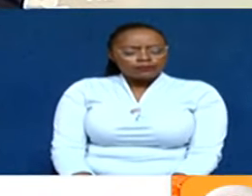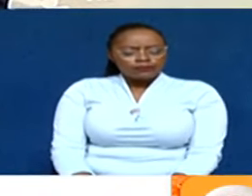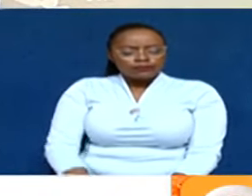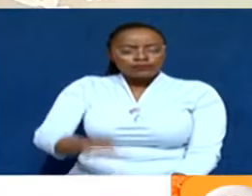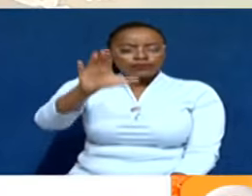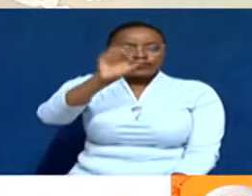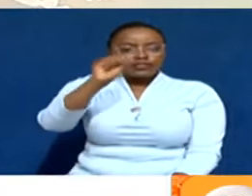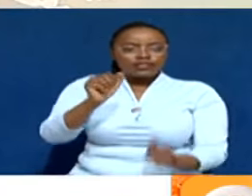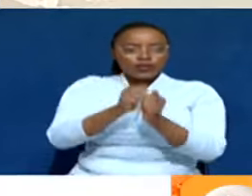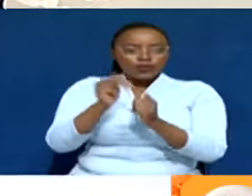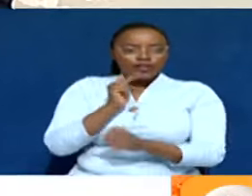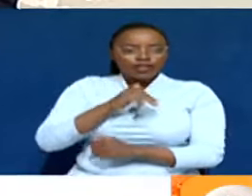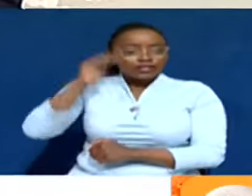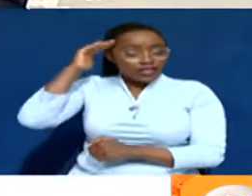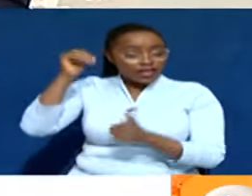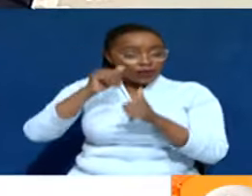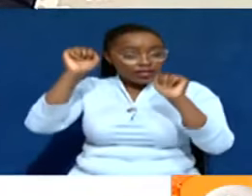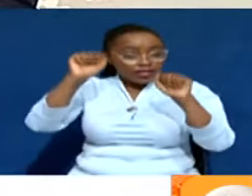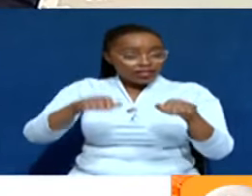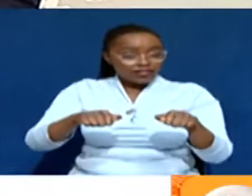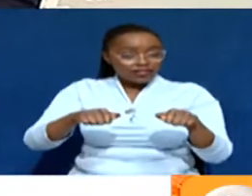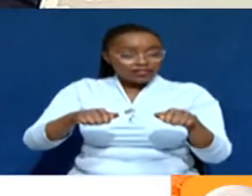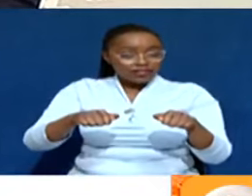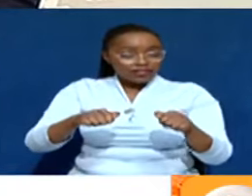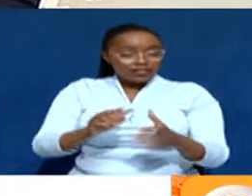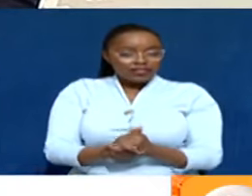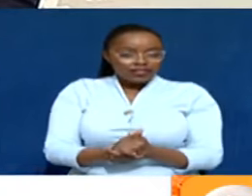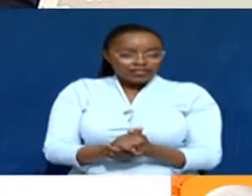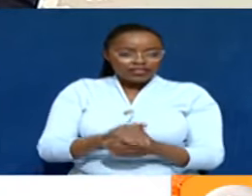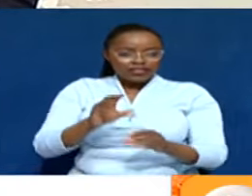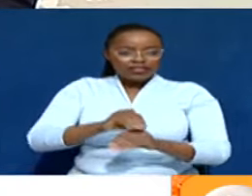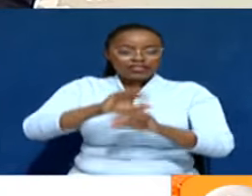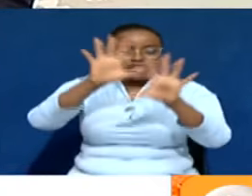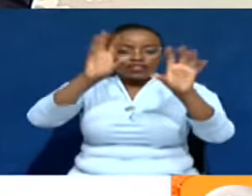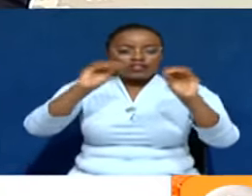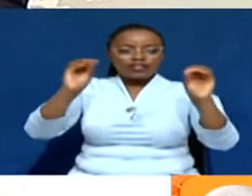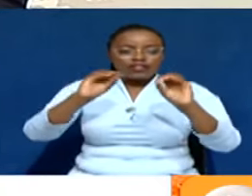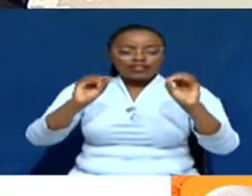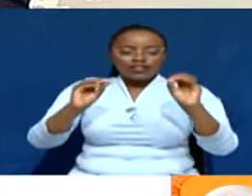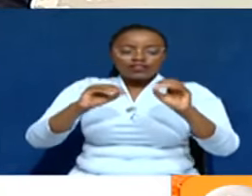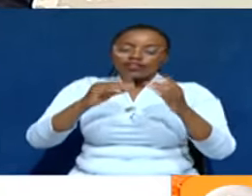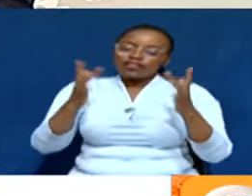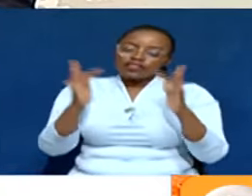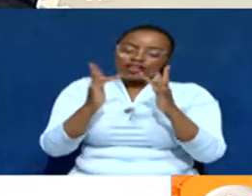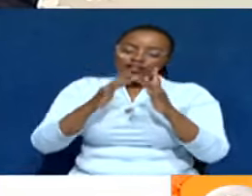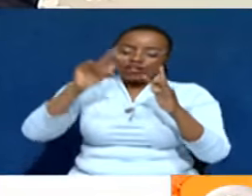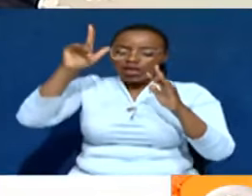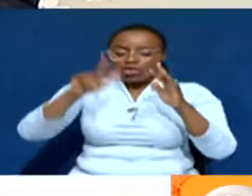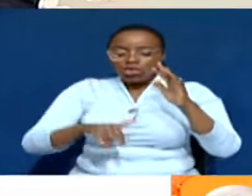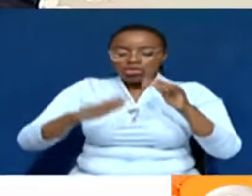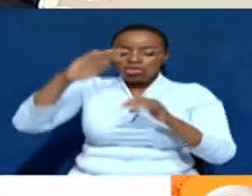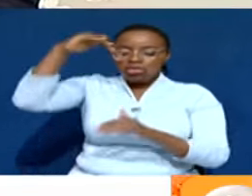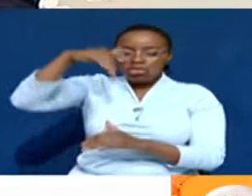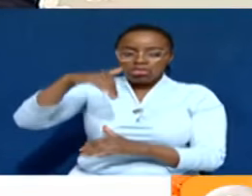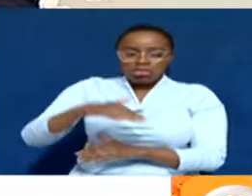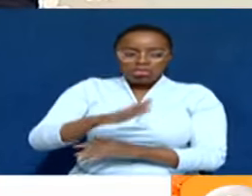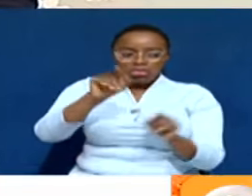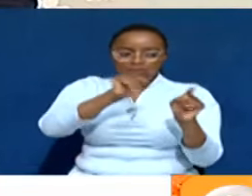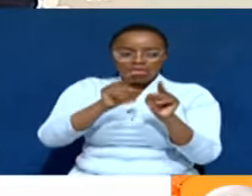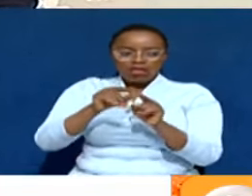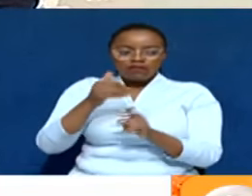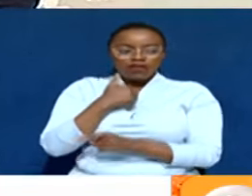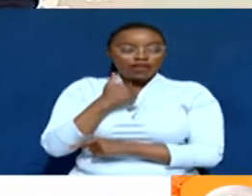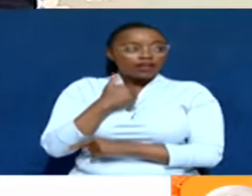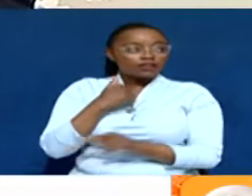Brother CS, are you with us? Can you hear me? It's not clear. The net is down. Okay. It's not clear. I can hear you